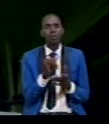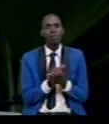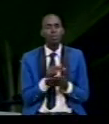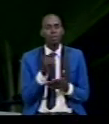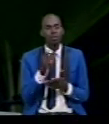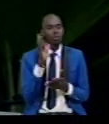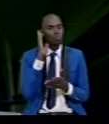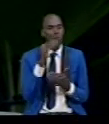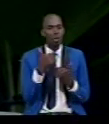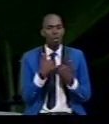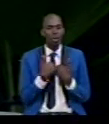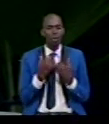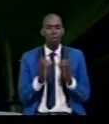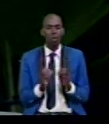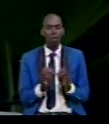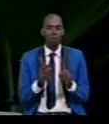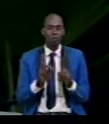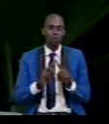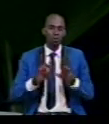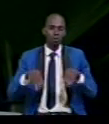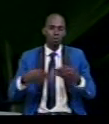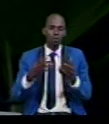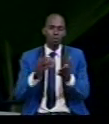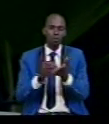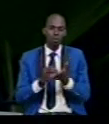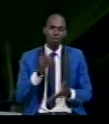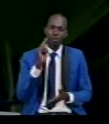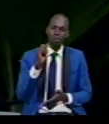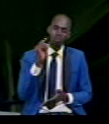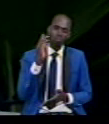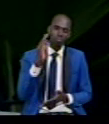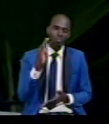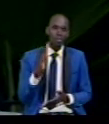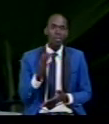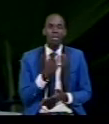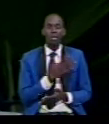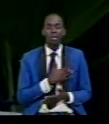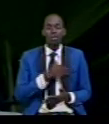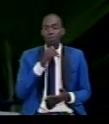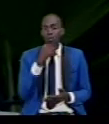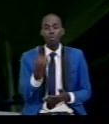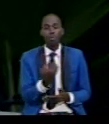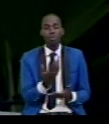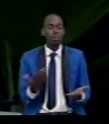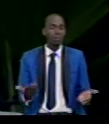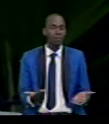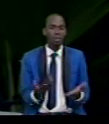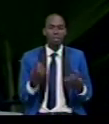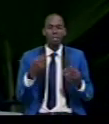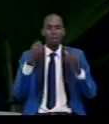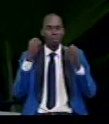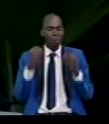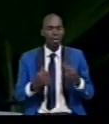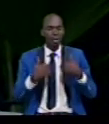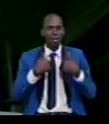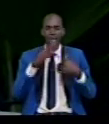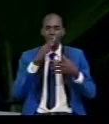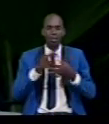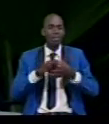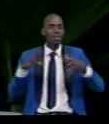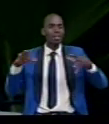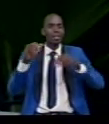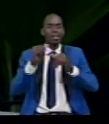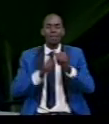to testify. Not only here, globally, the power has been released. Wherever you